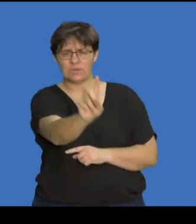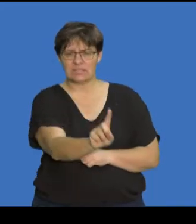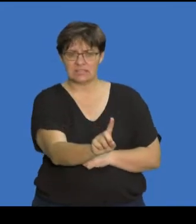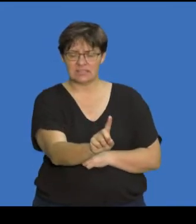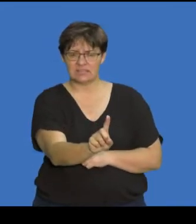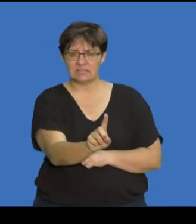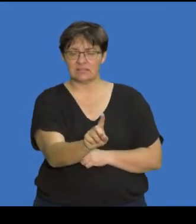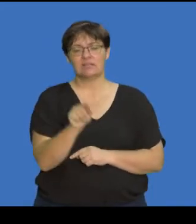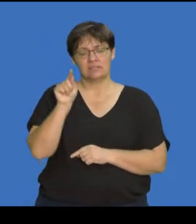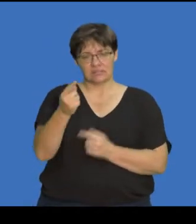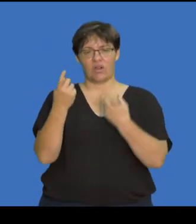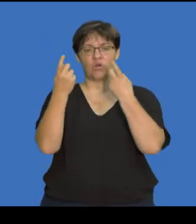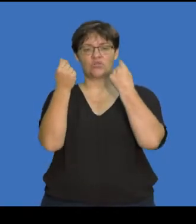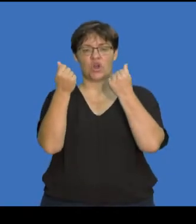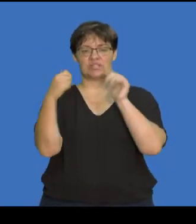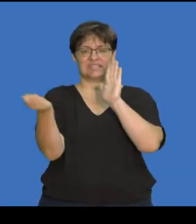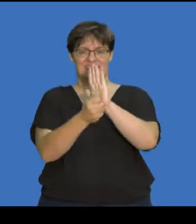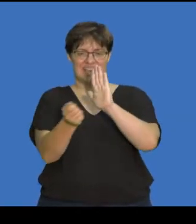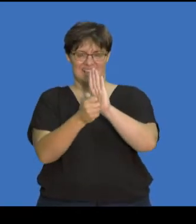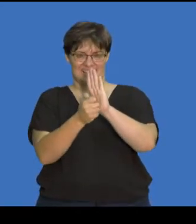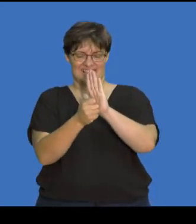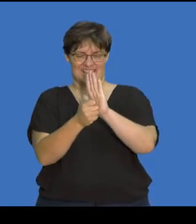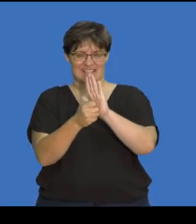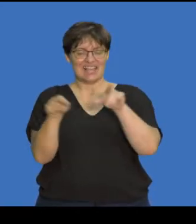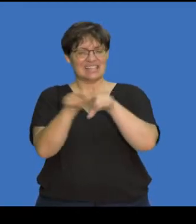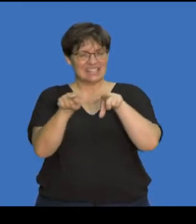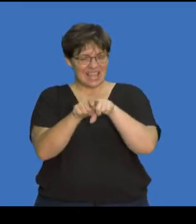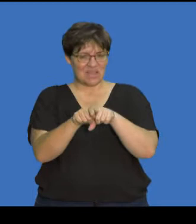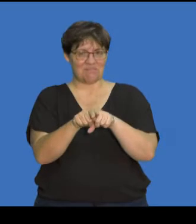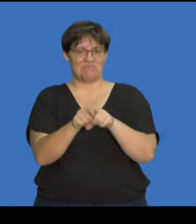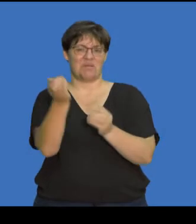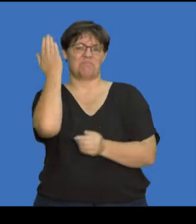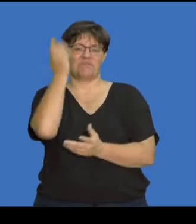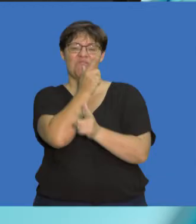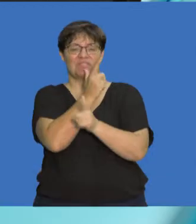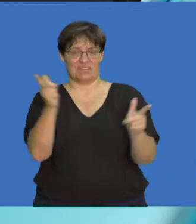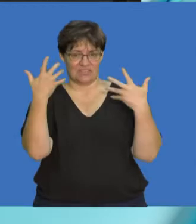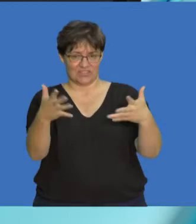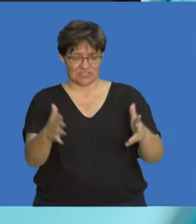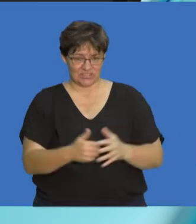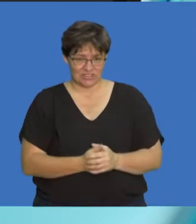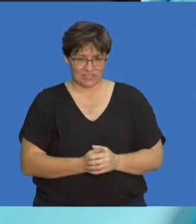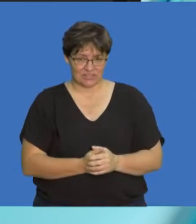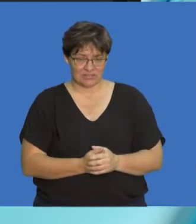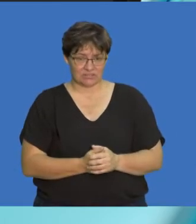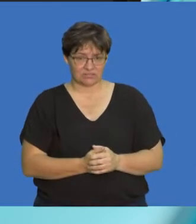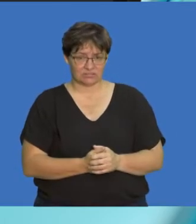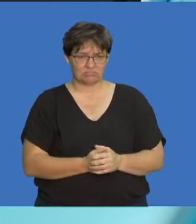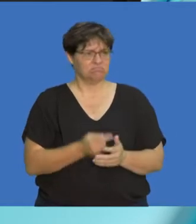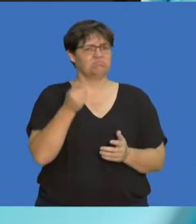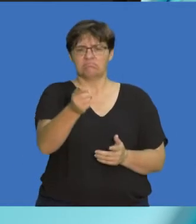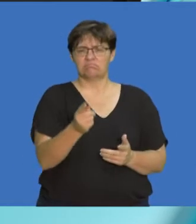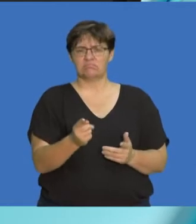your cost of sales, like we've mentioned earlier. When you are doing the books